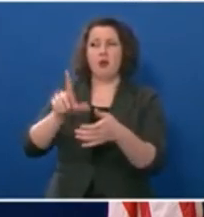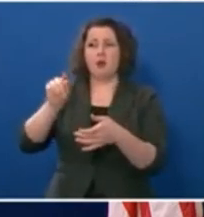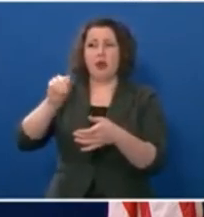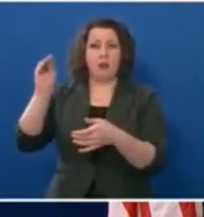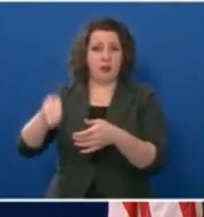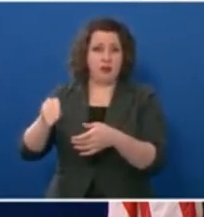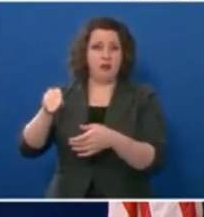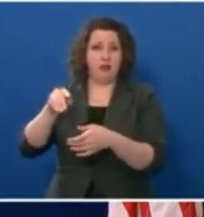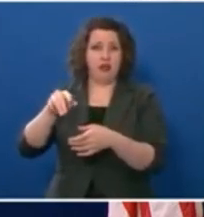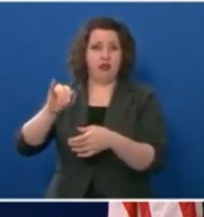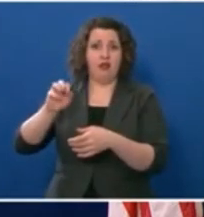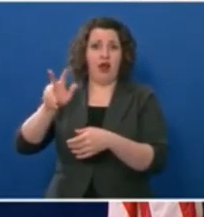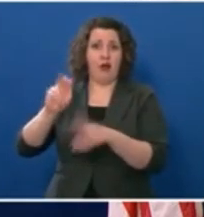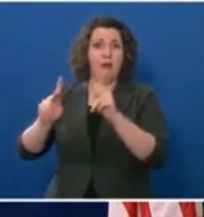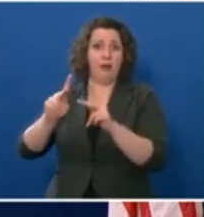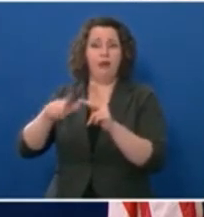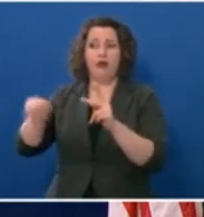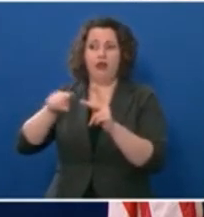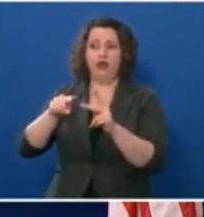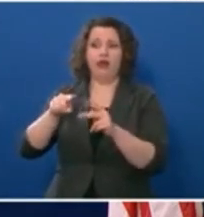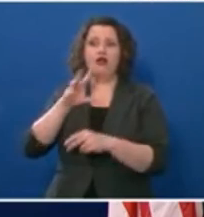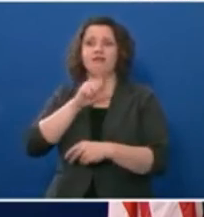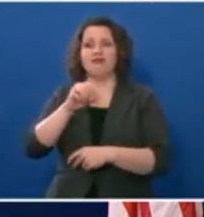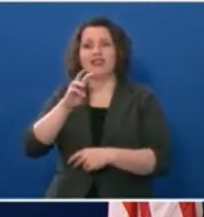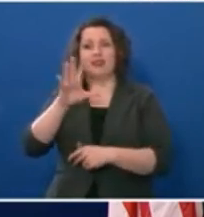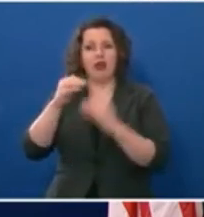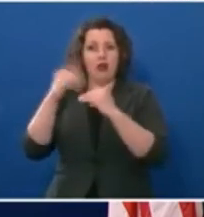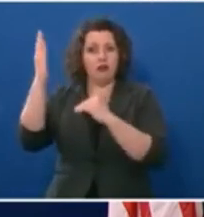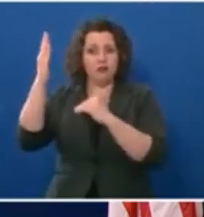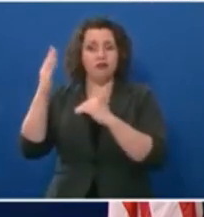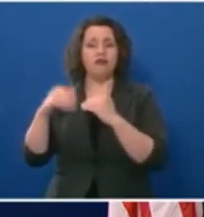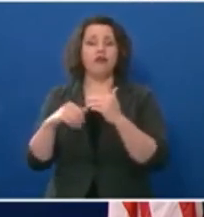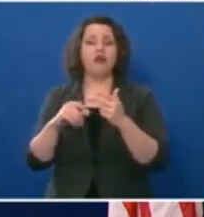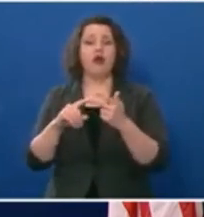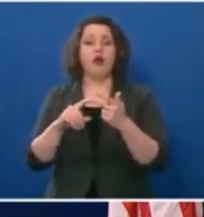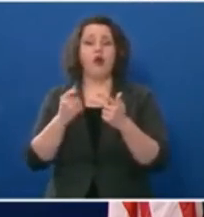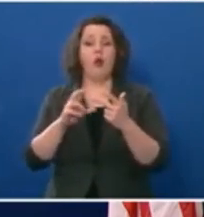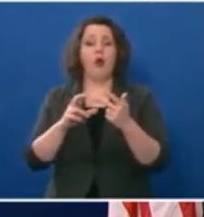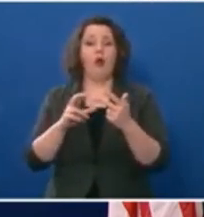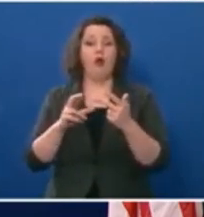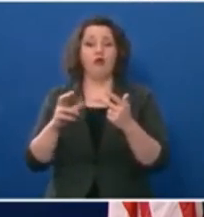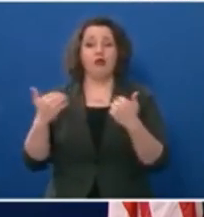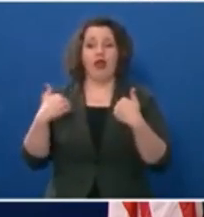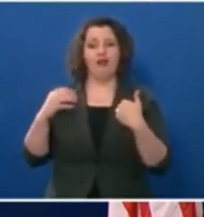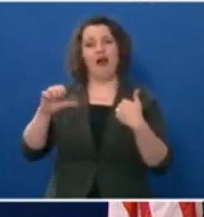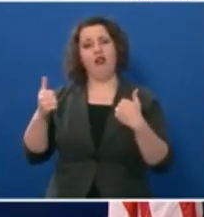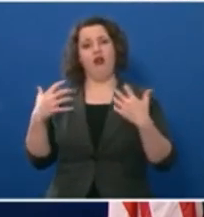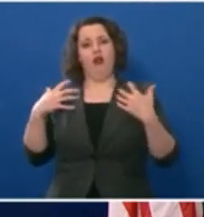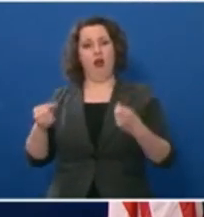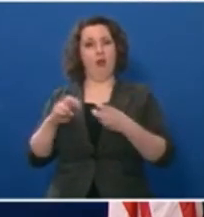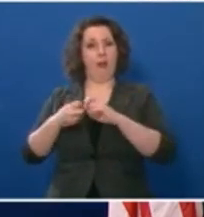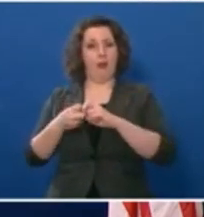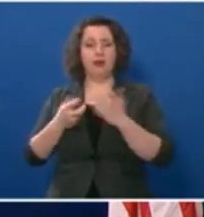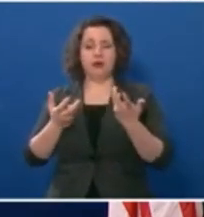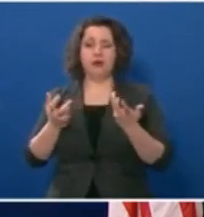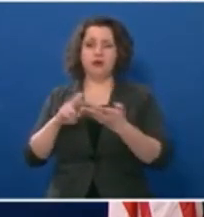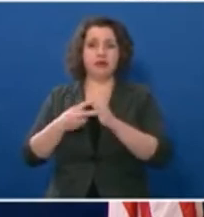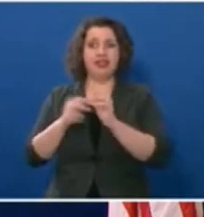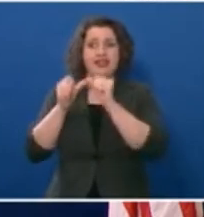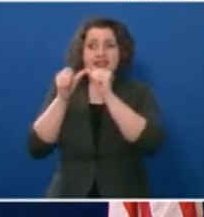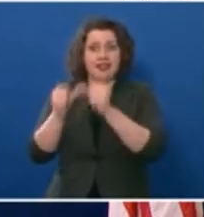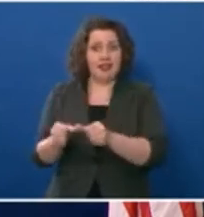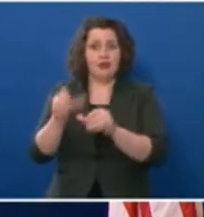of Iowans that are 65 and older and or have underlying conditions, then you should continue to